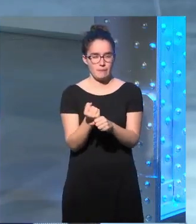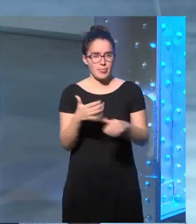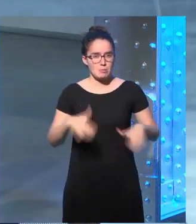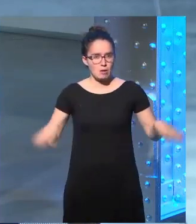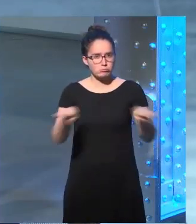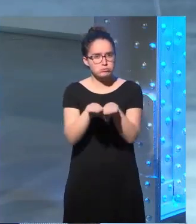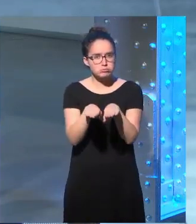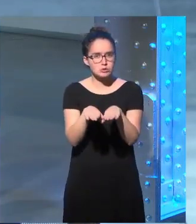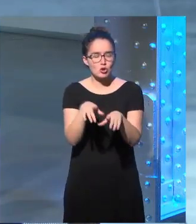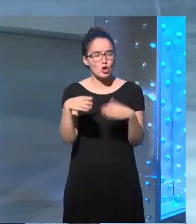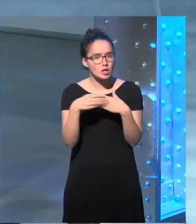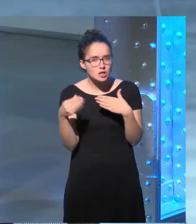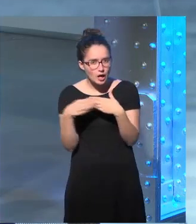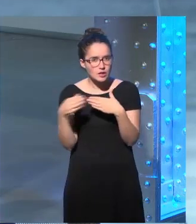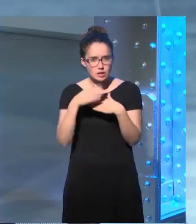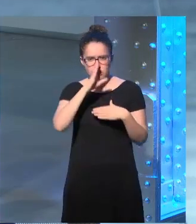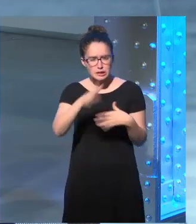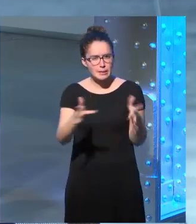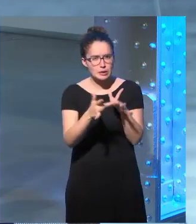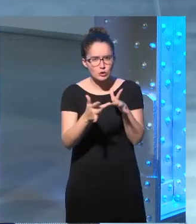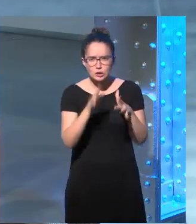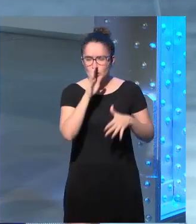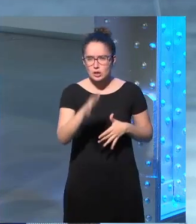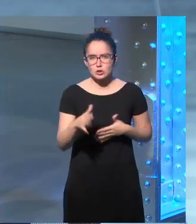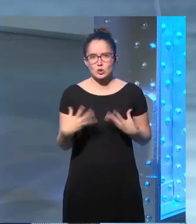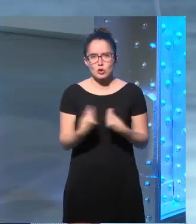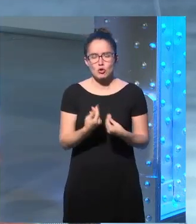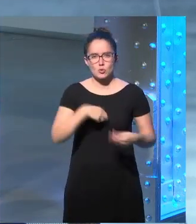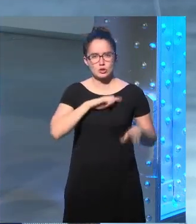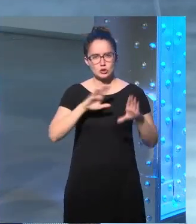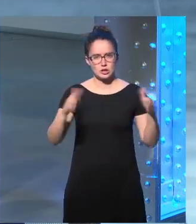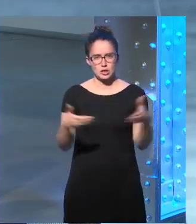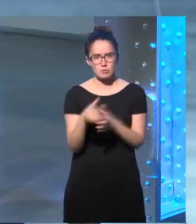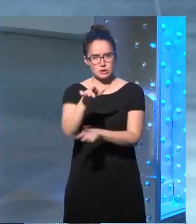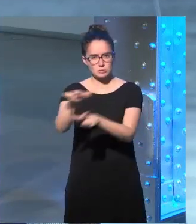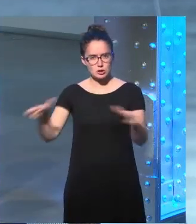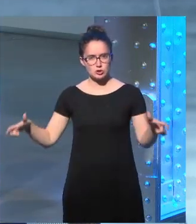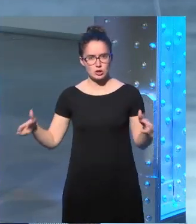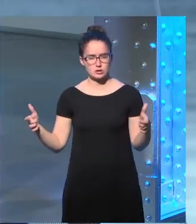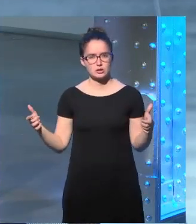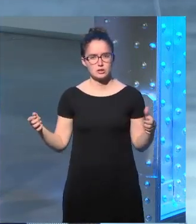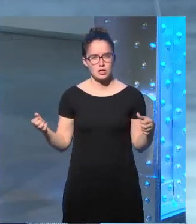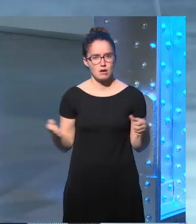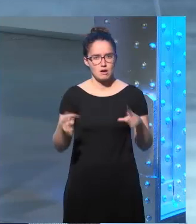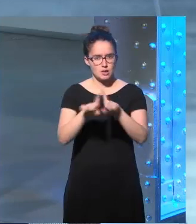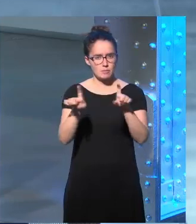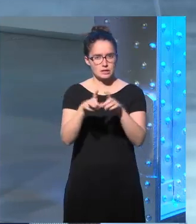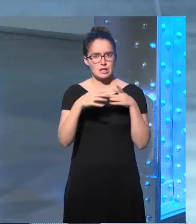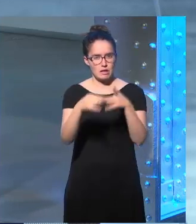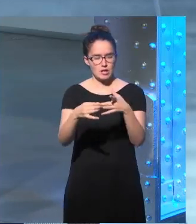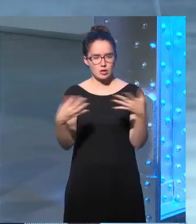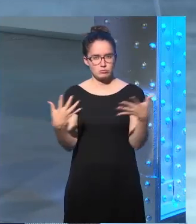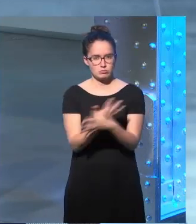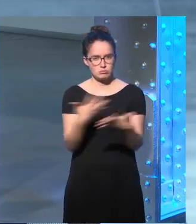was in the front line, dealing with customers and with the teams and the people that are leading